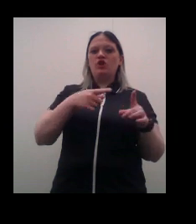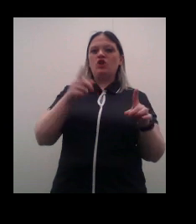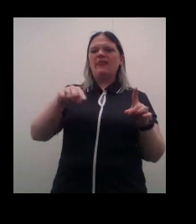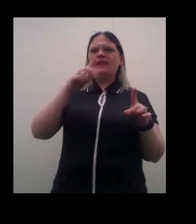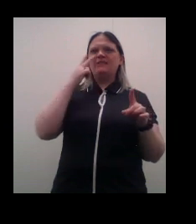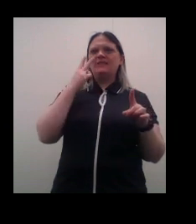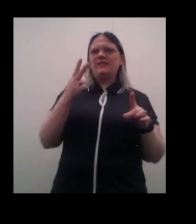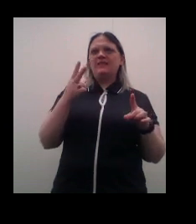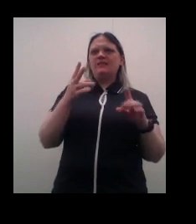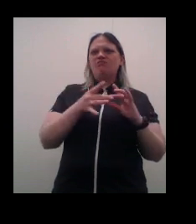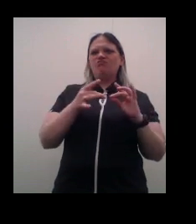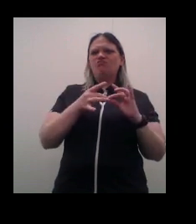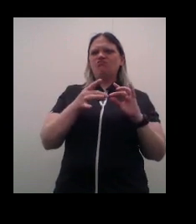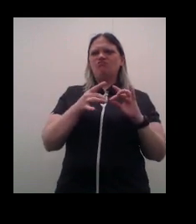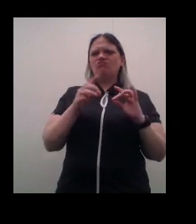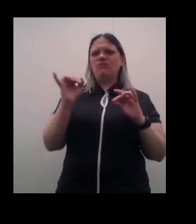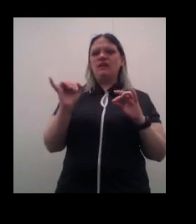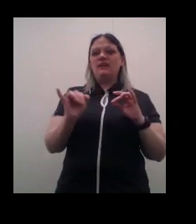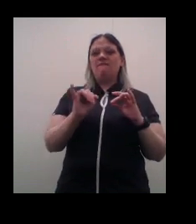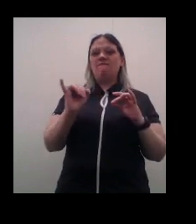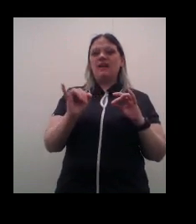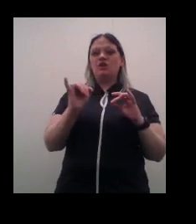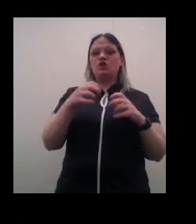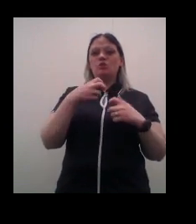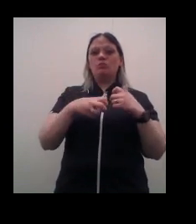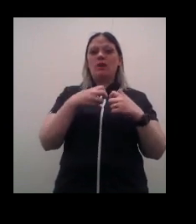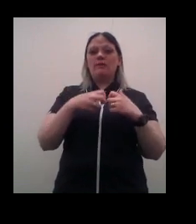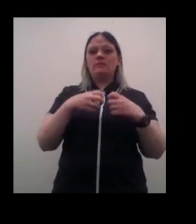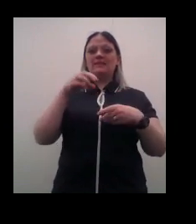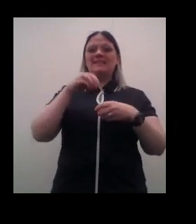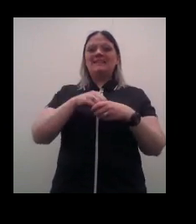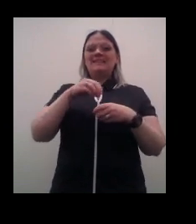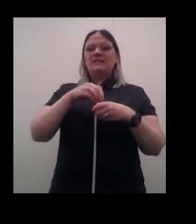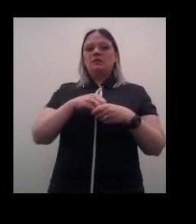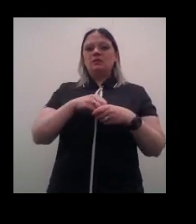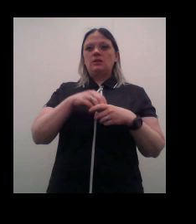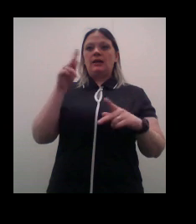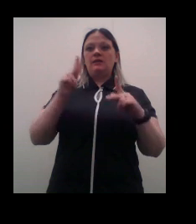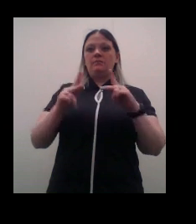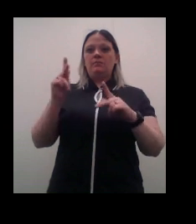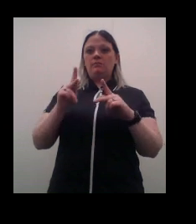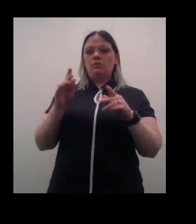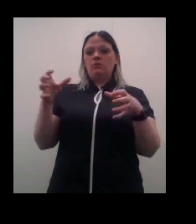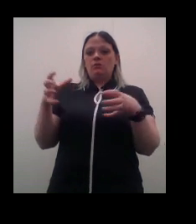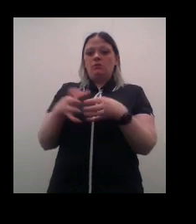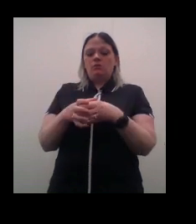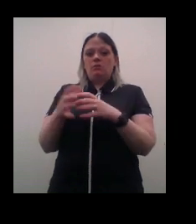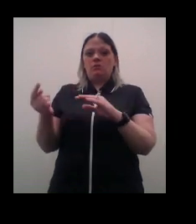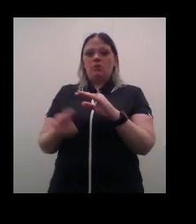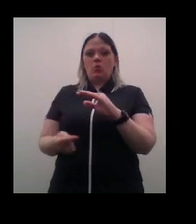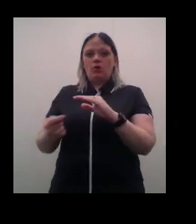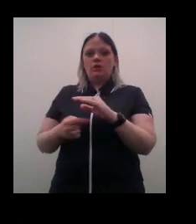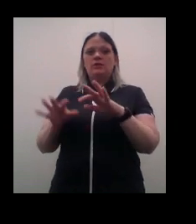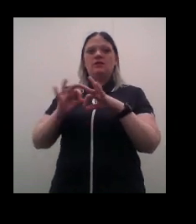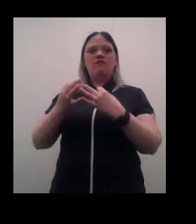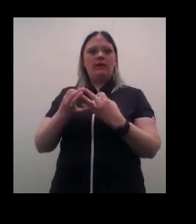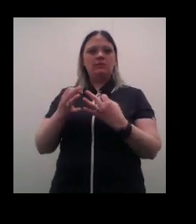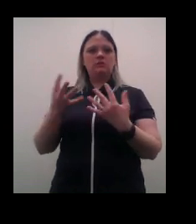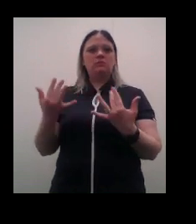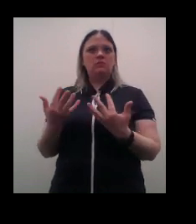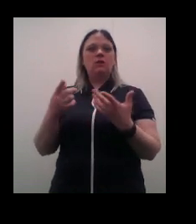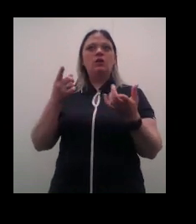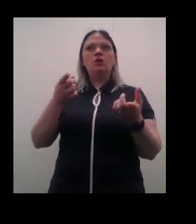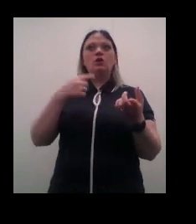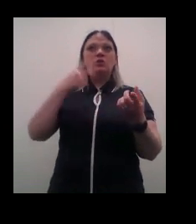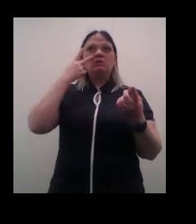some infection problems inside people who are quarantined, inside families and so forth. Are you seeing any